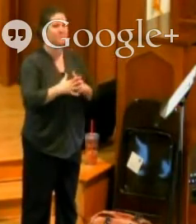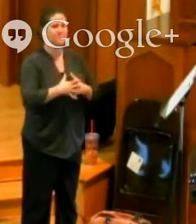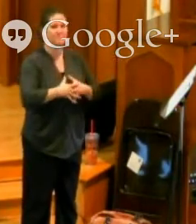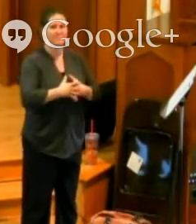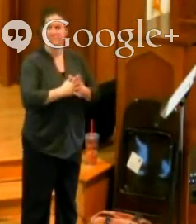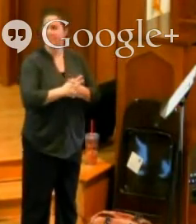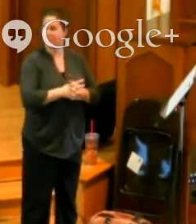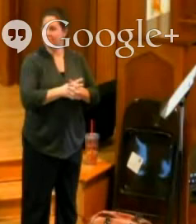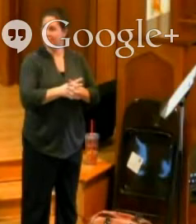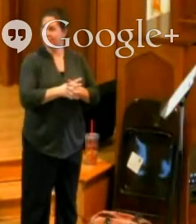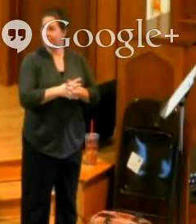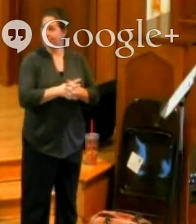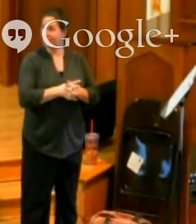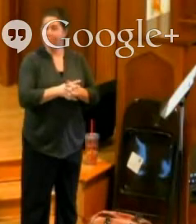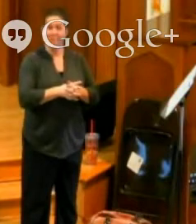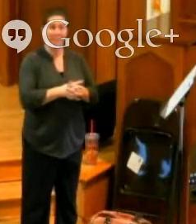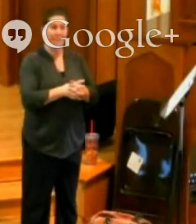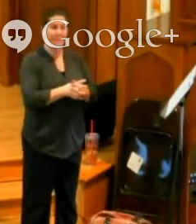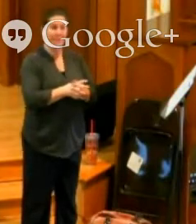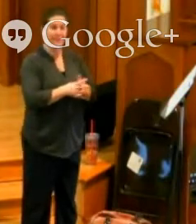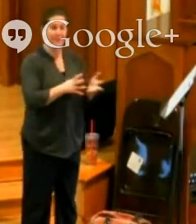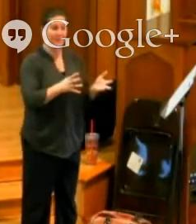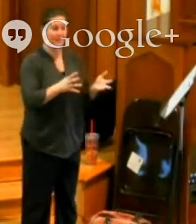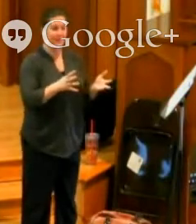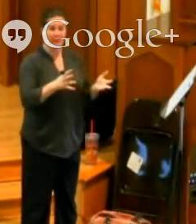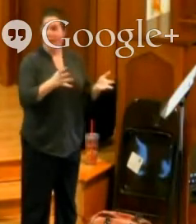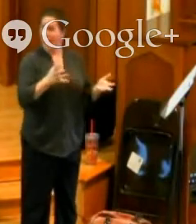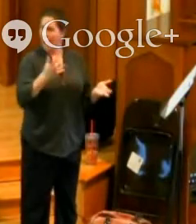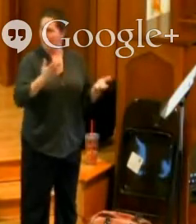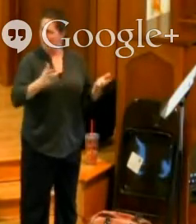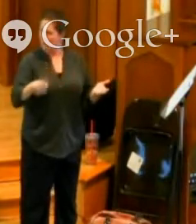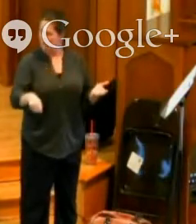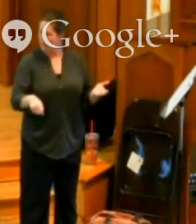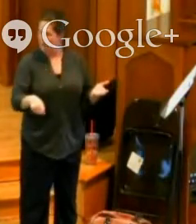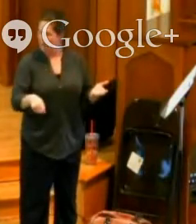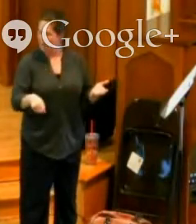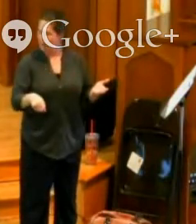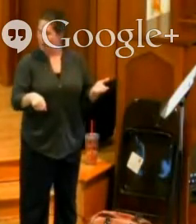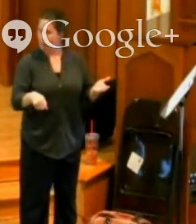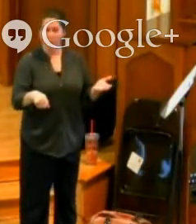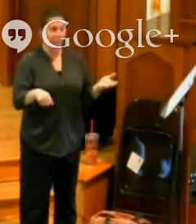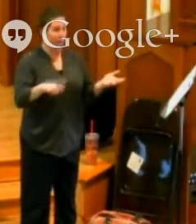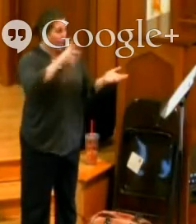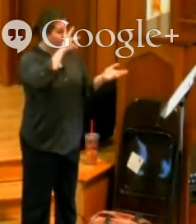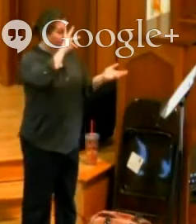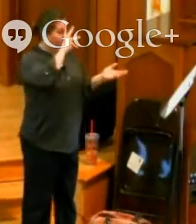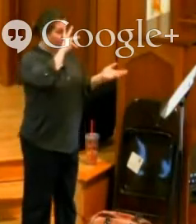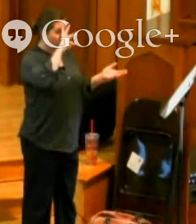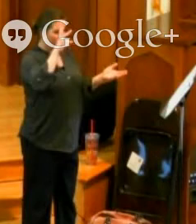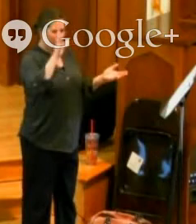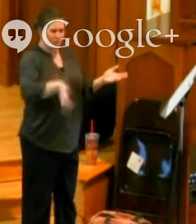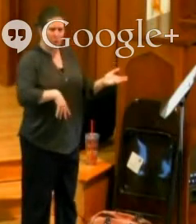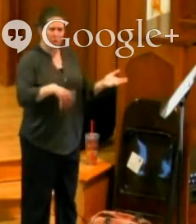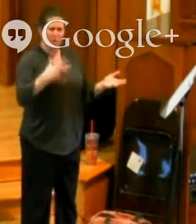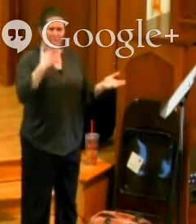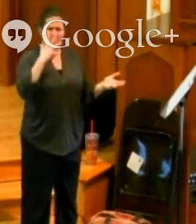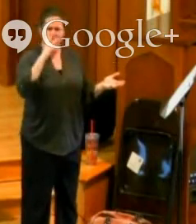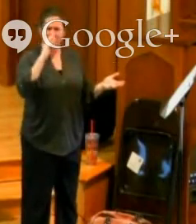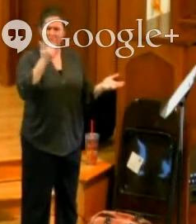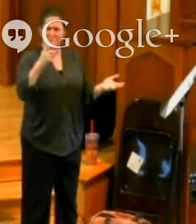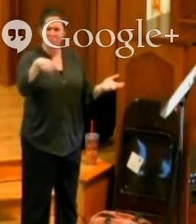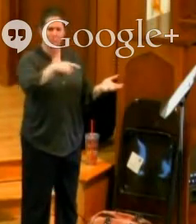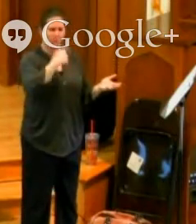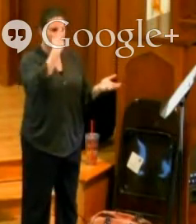Can I have that? I might need that. But you know what? I'm seeing some kind of droopy faces out